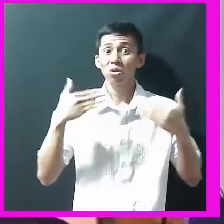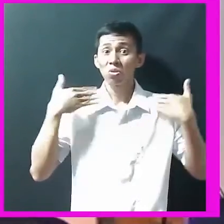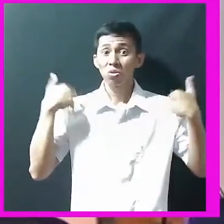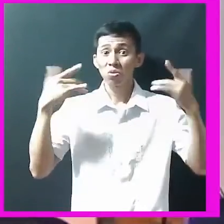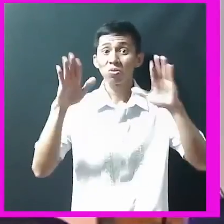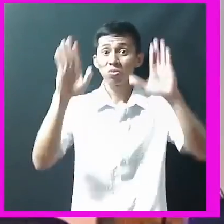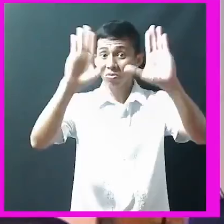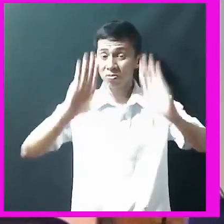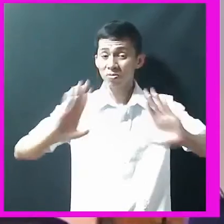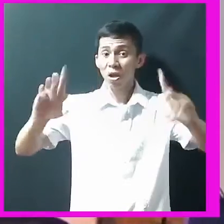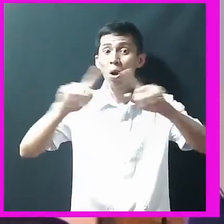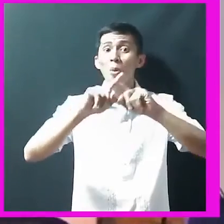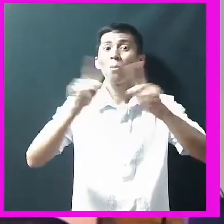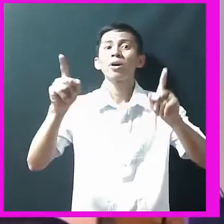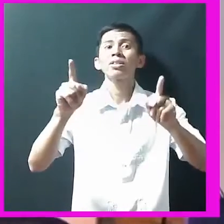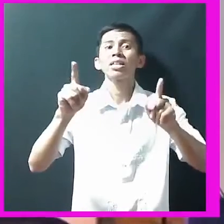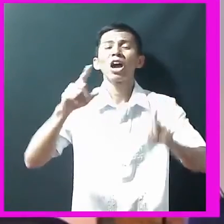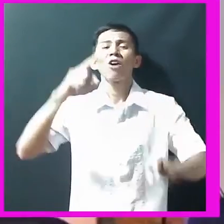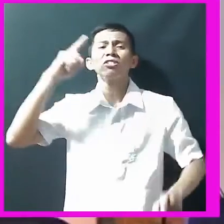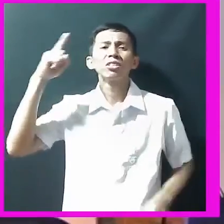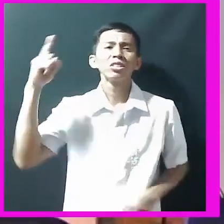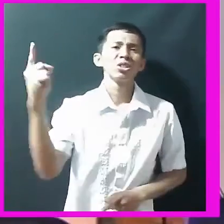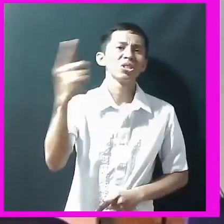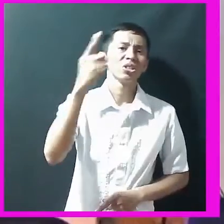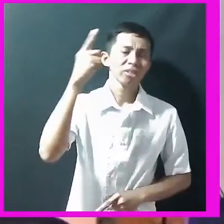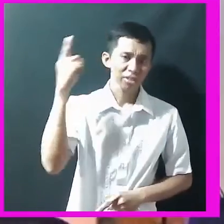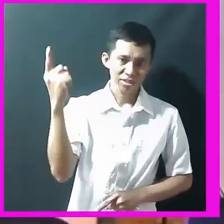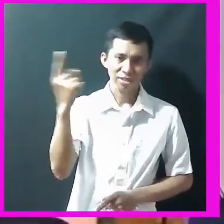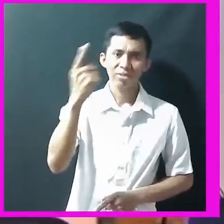but it is for eternity.